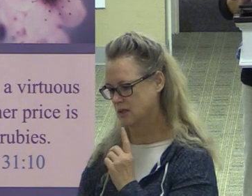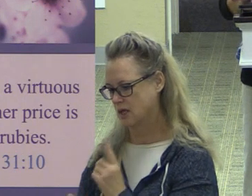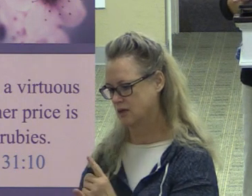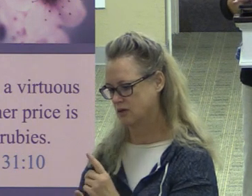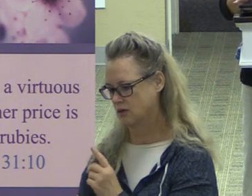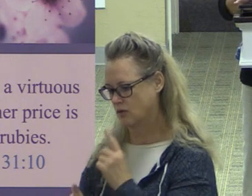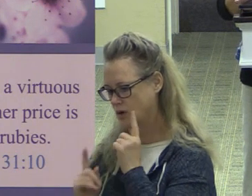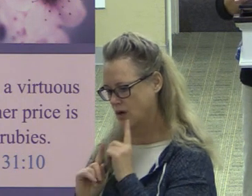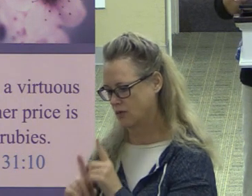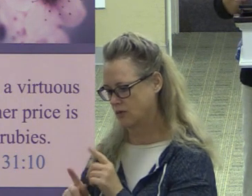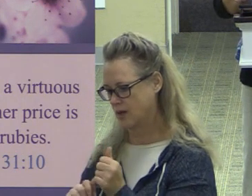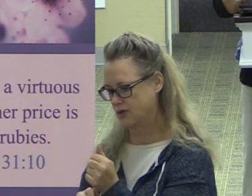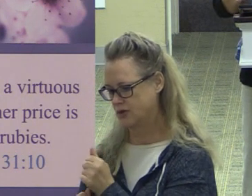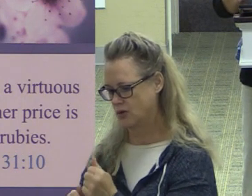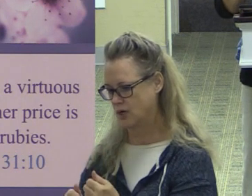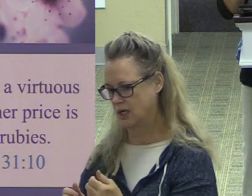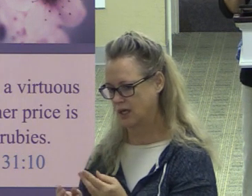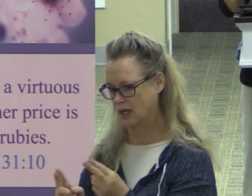to anything like that.